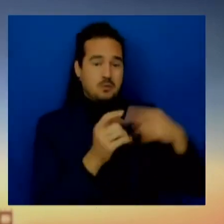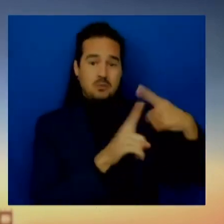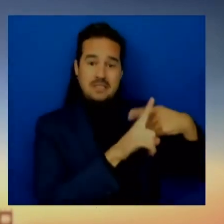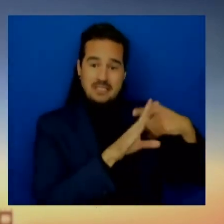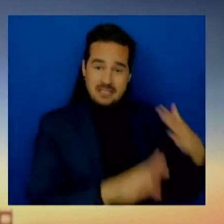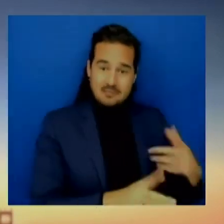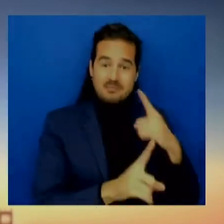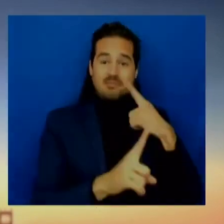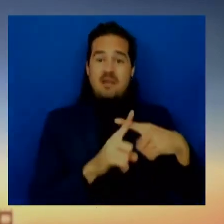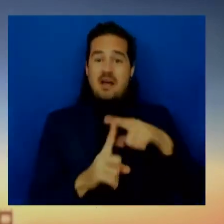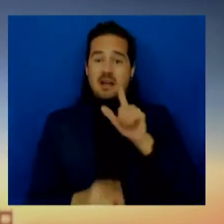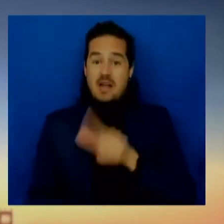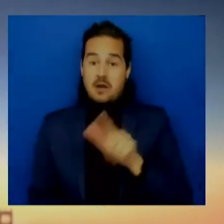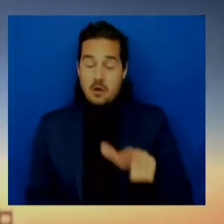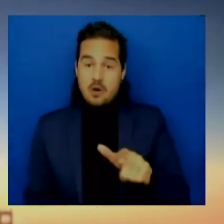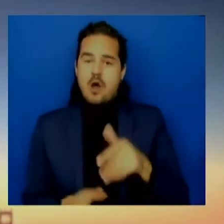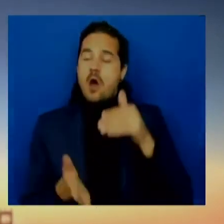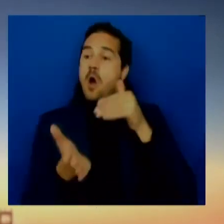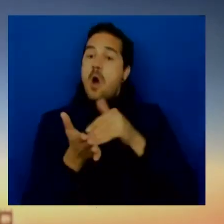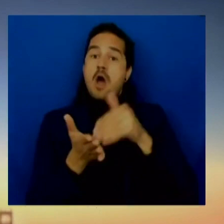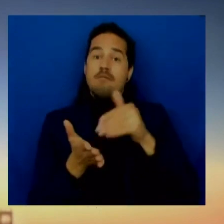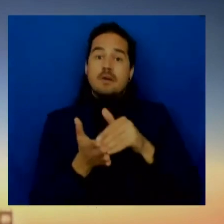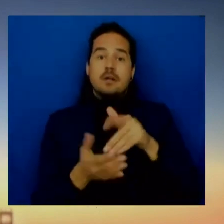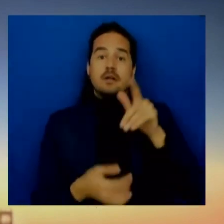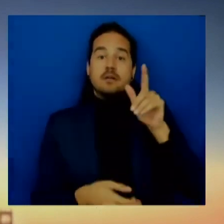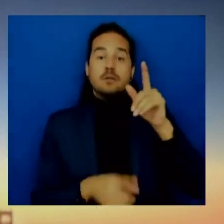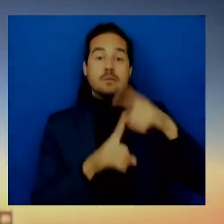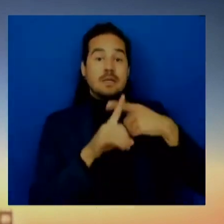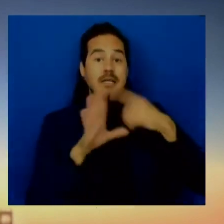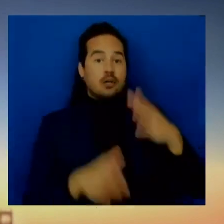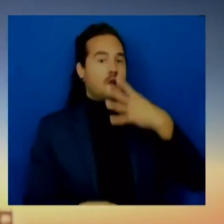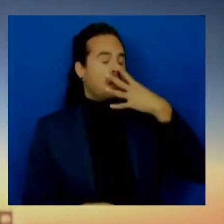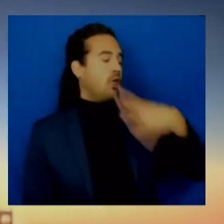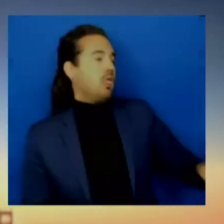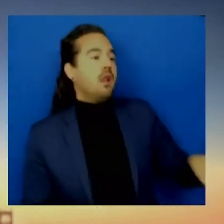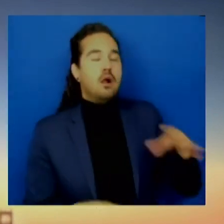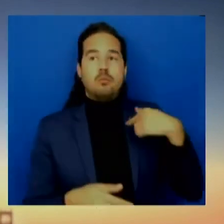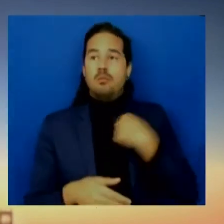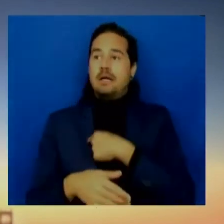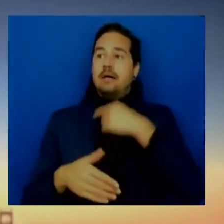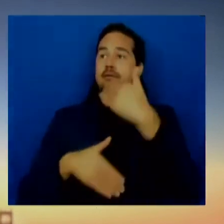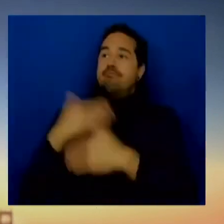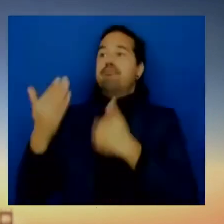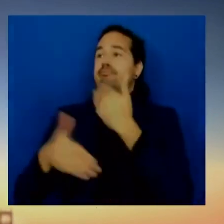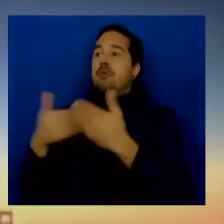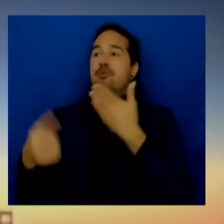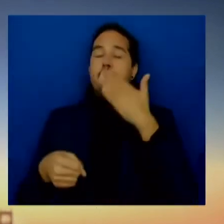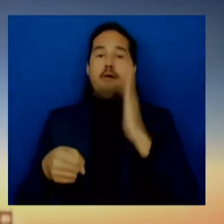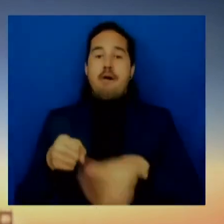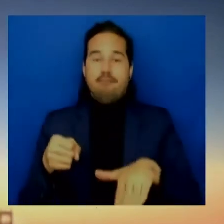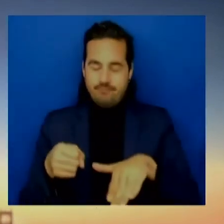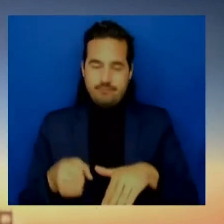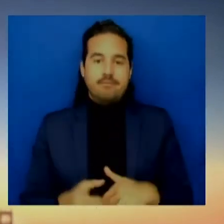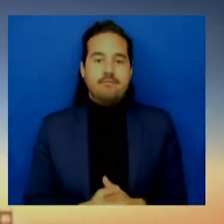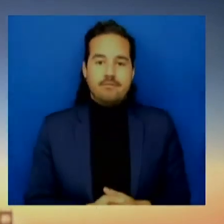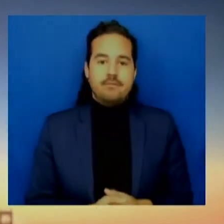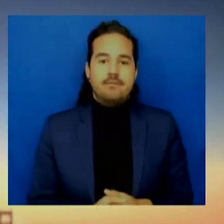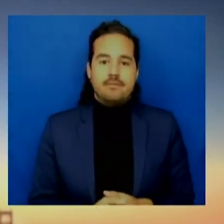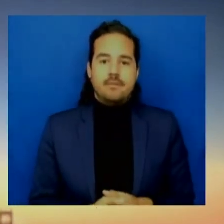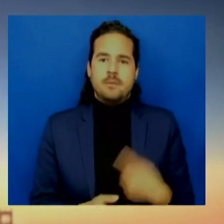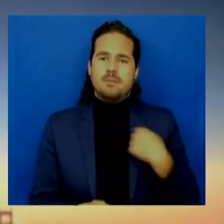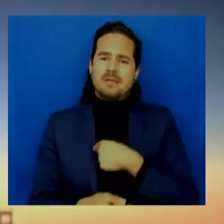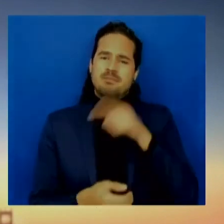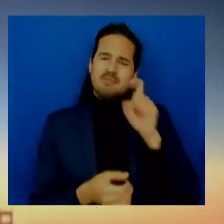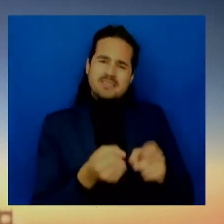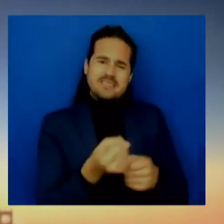work well. So I look forward to working with all of you on making sure that we support tenants like Graciela